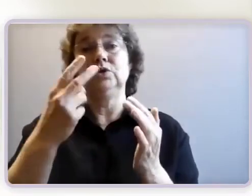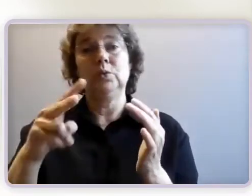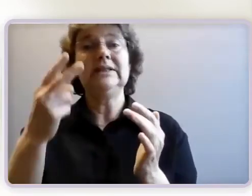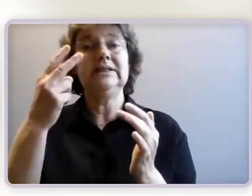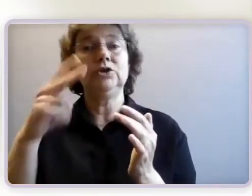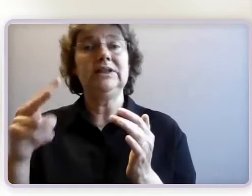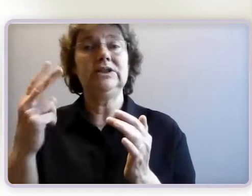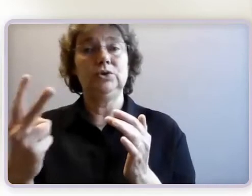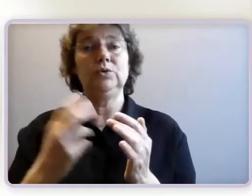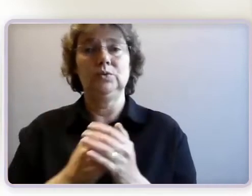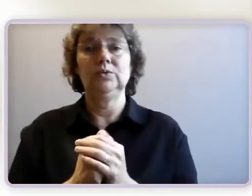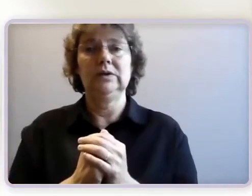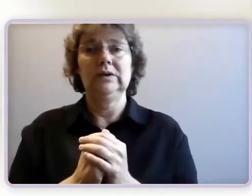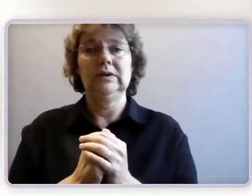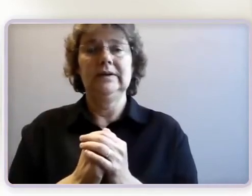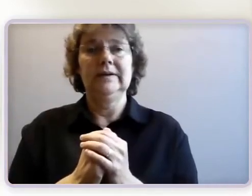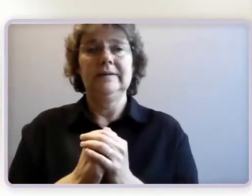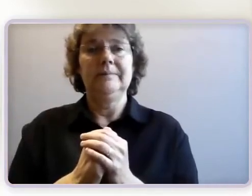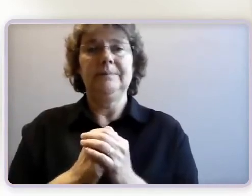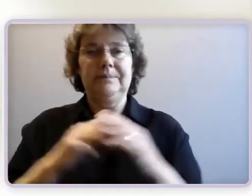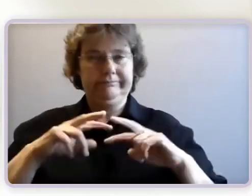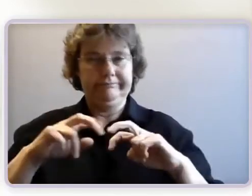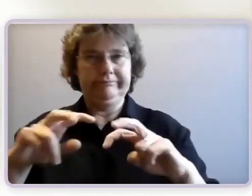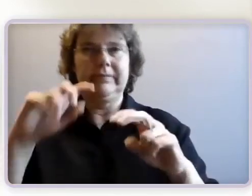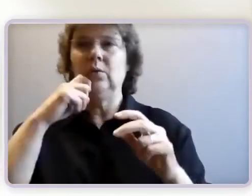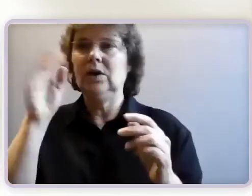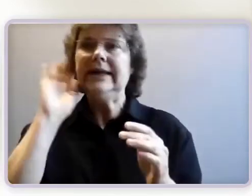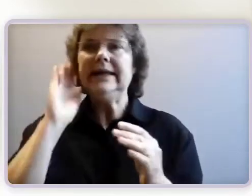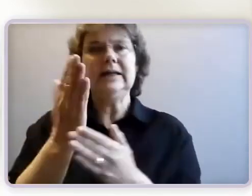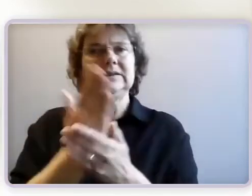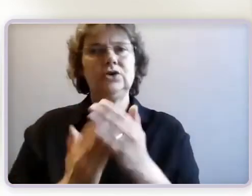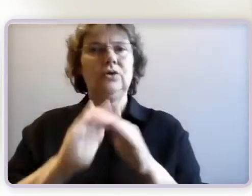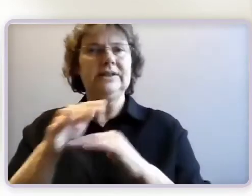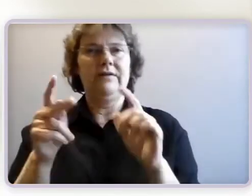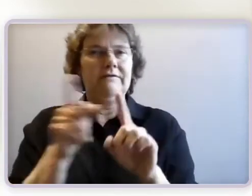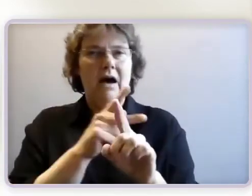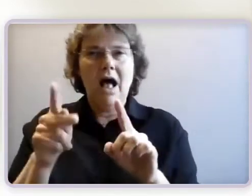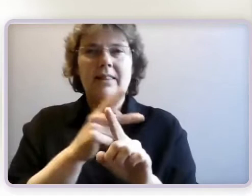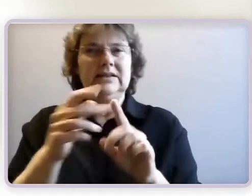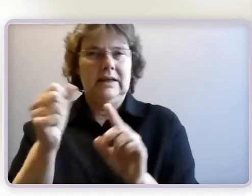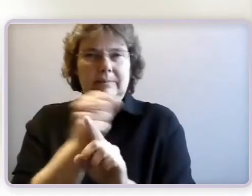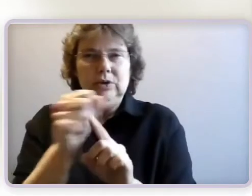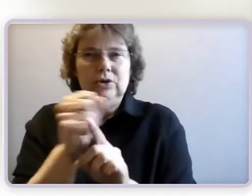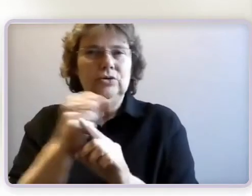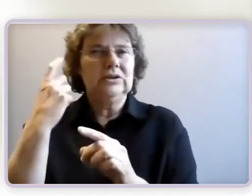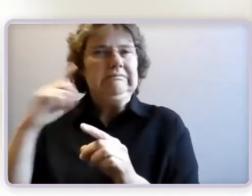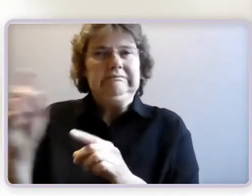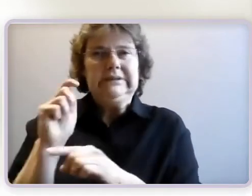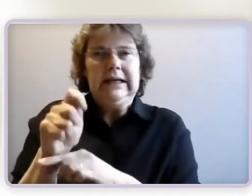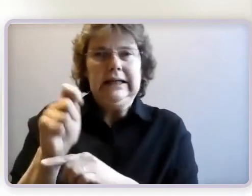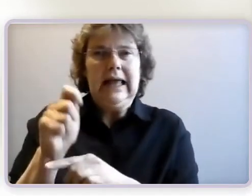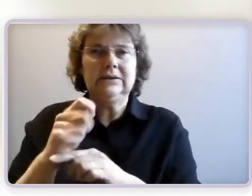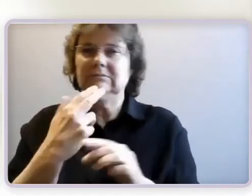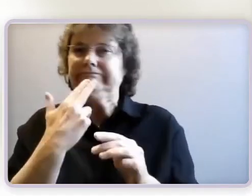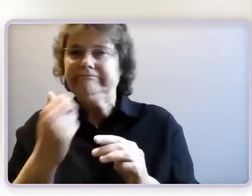The inquiry will listen to stories of violence, abuse, neglect and exploitation of people living with disability in